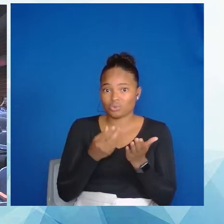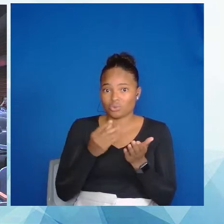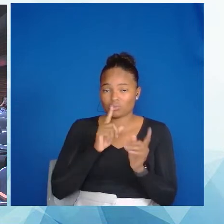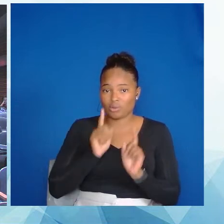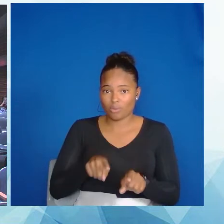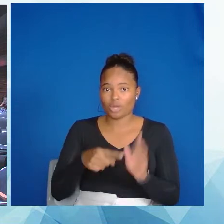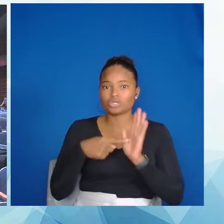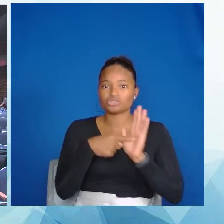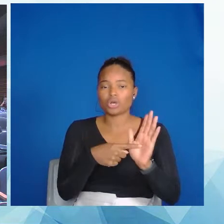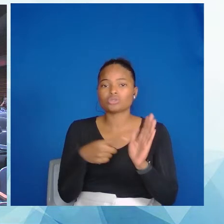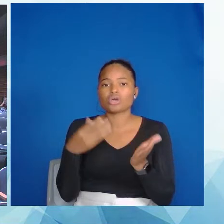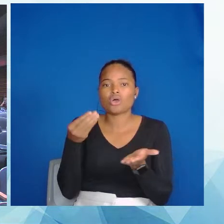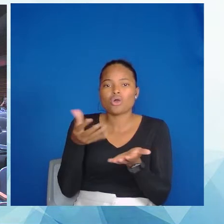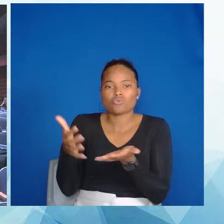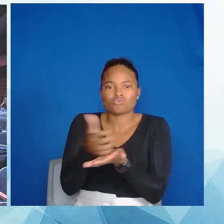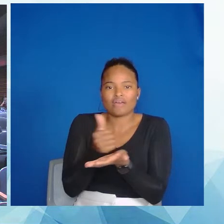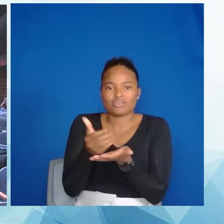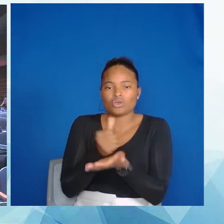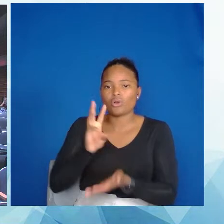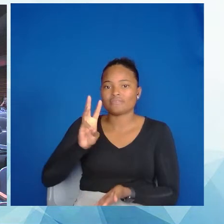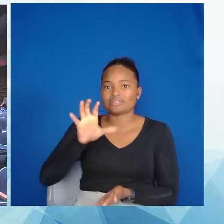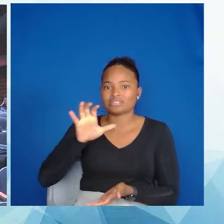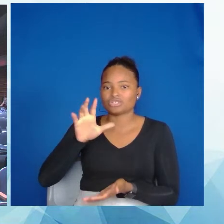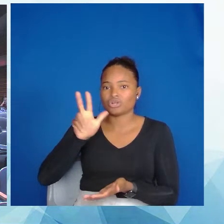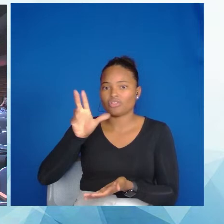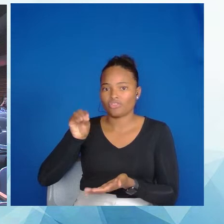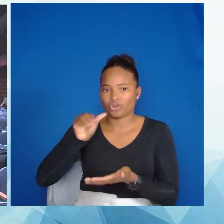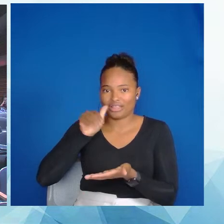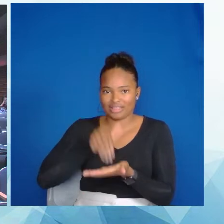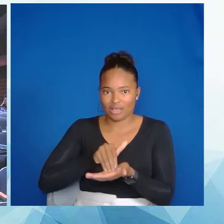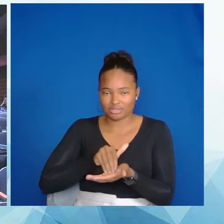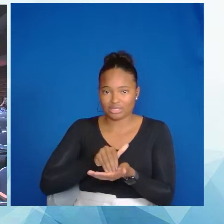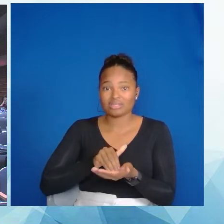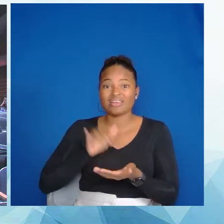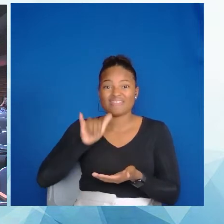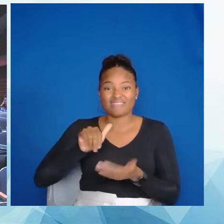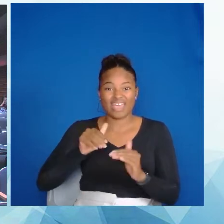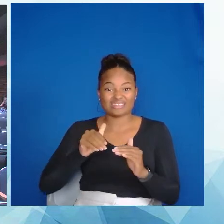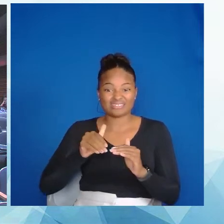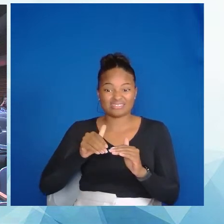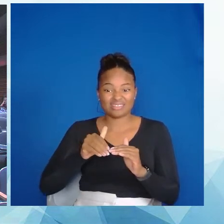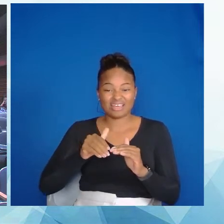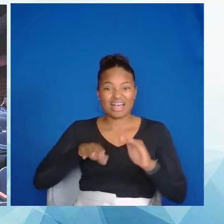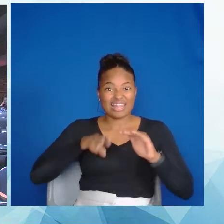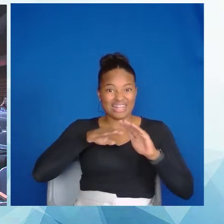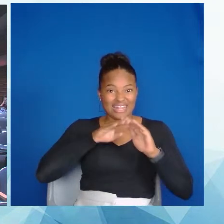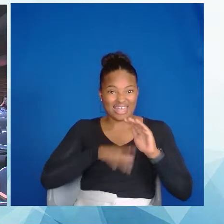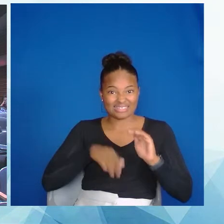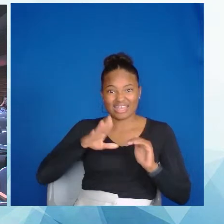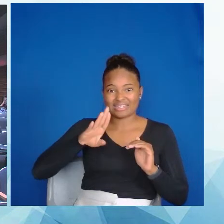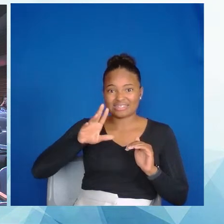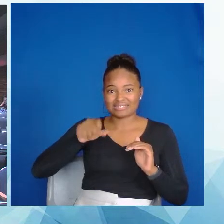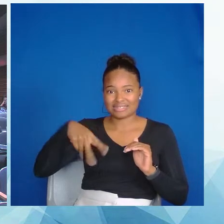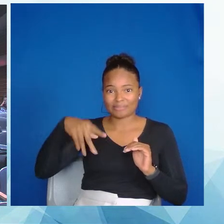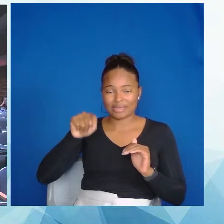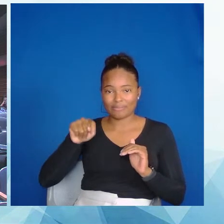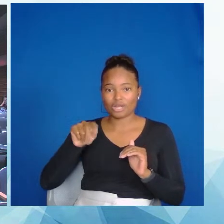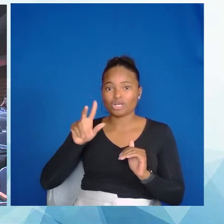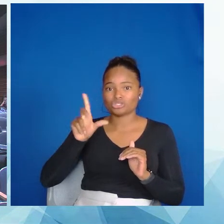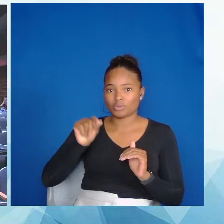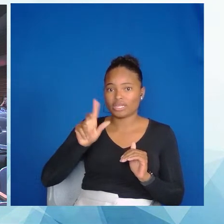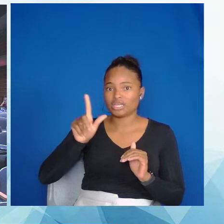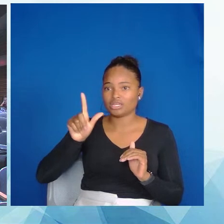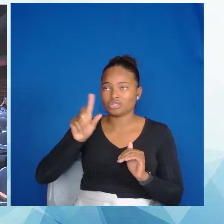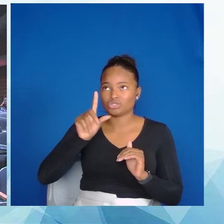of $630,000 was $370,000 lower than September 2022 revenue of $1.0